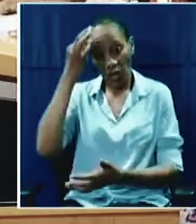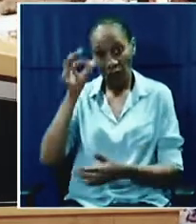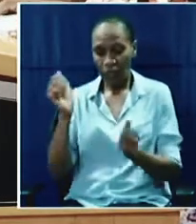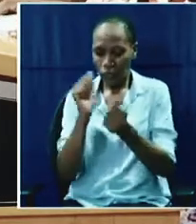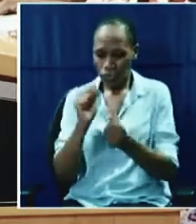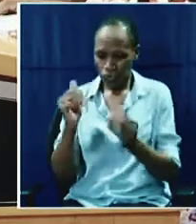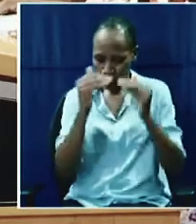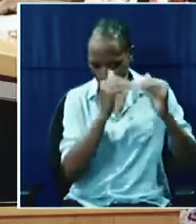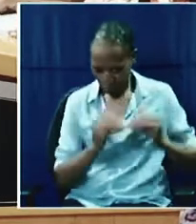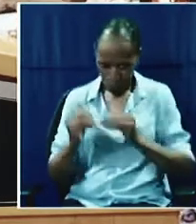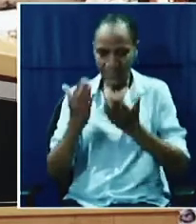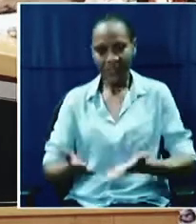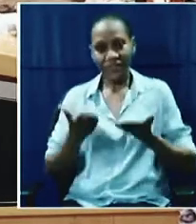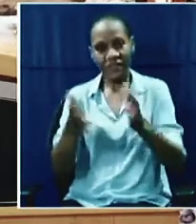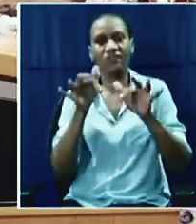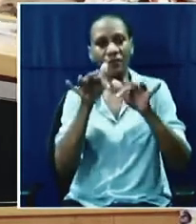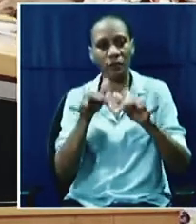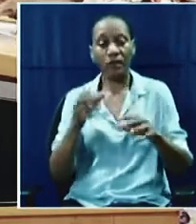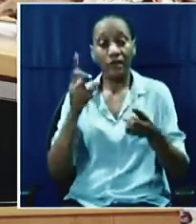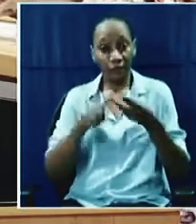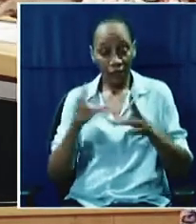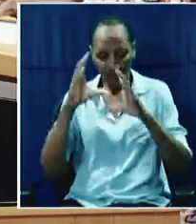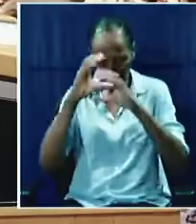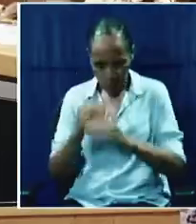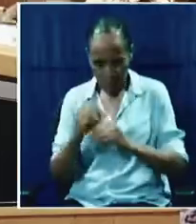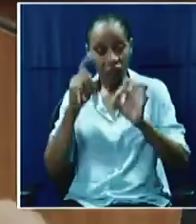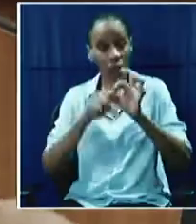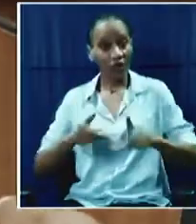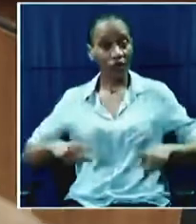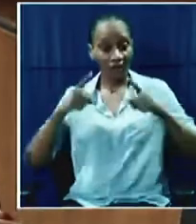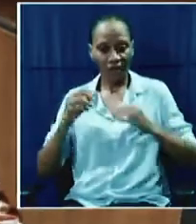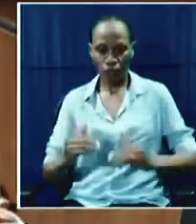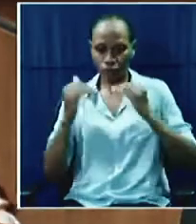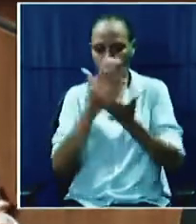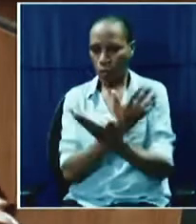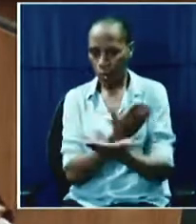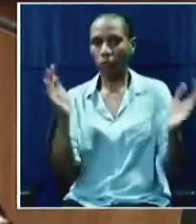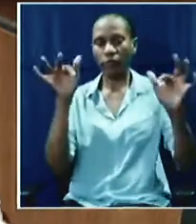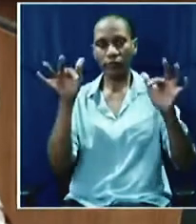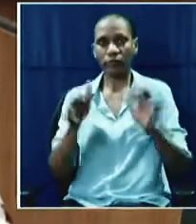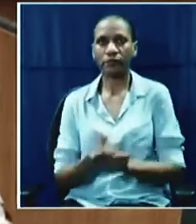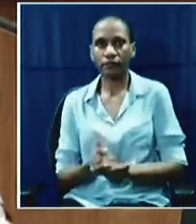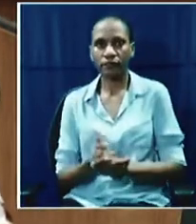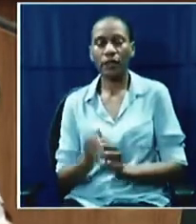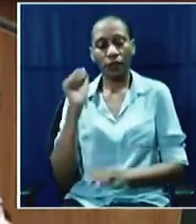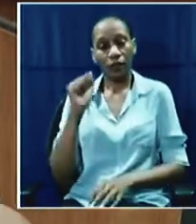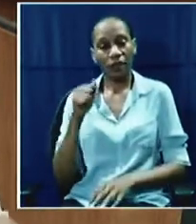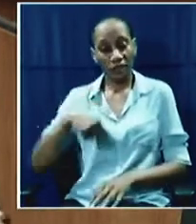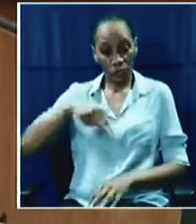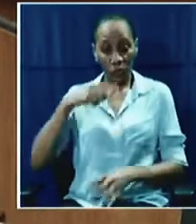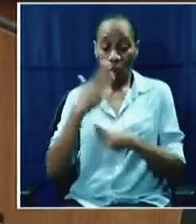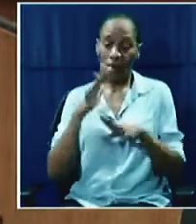is people-centered and focused on a better quality of life for all. Of course, we have to do